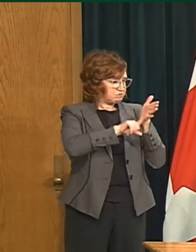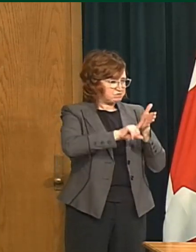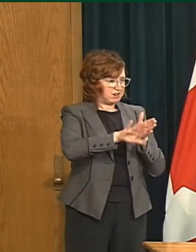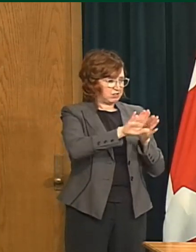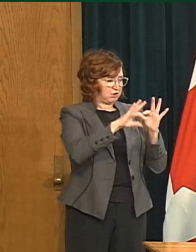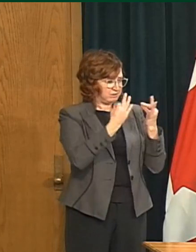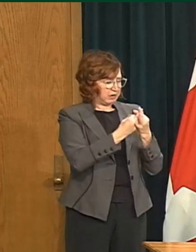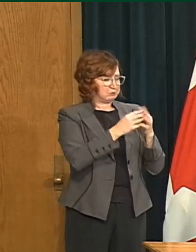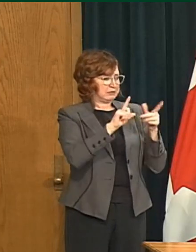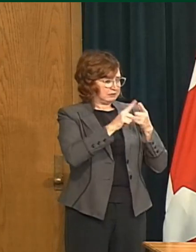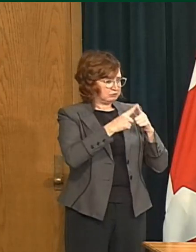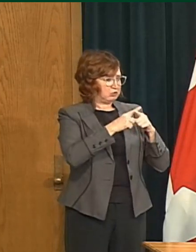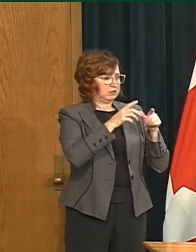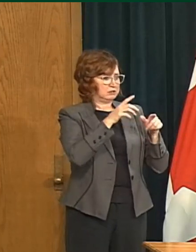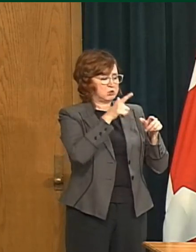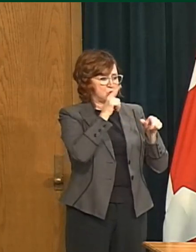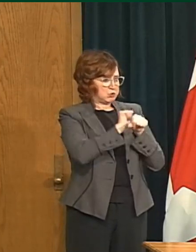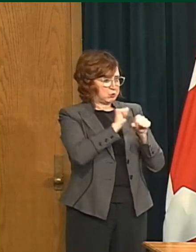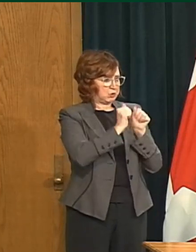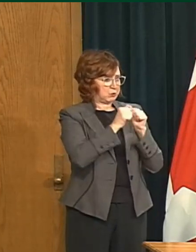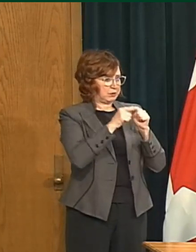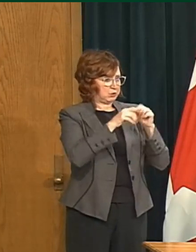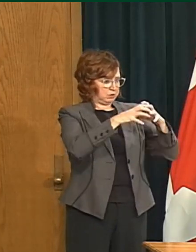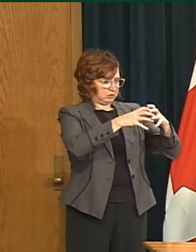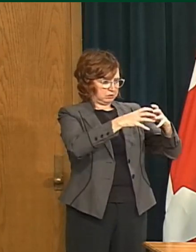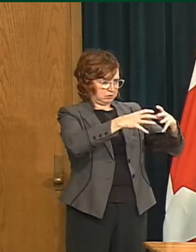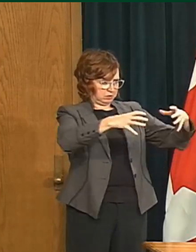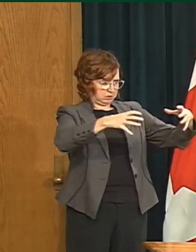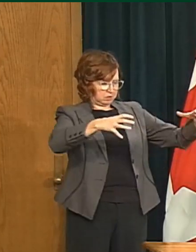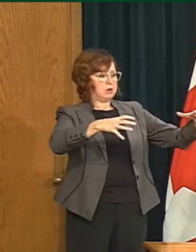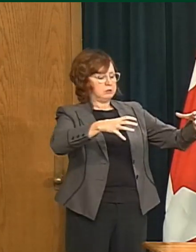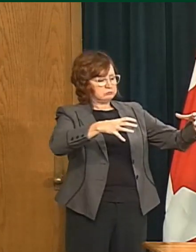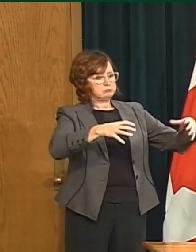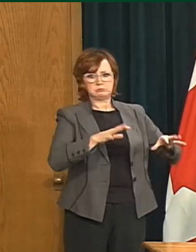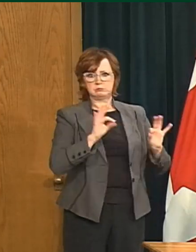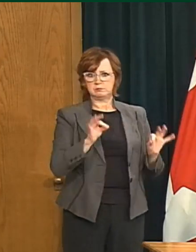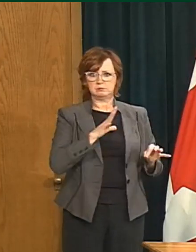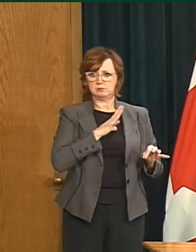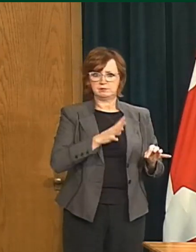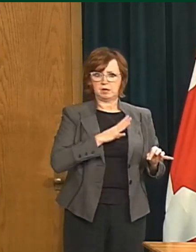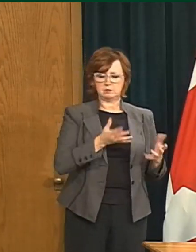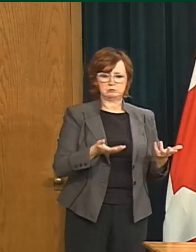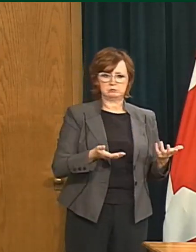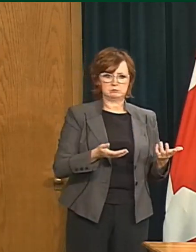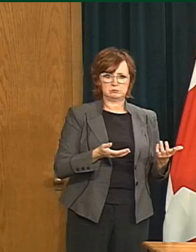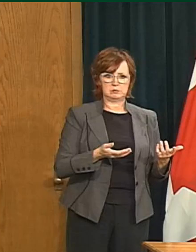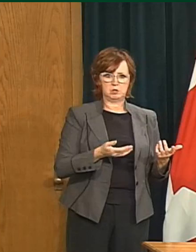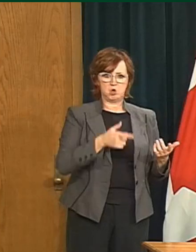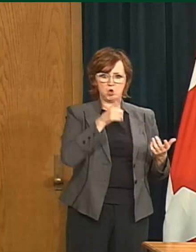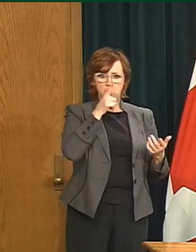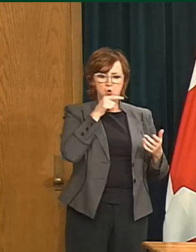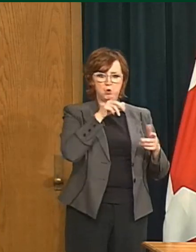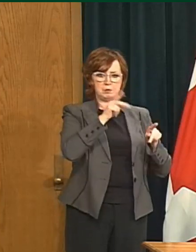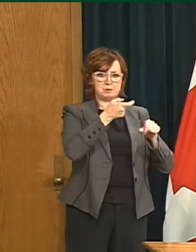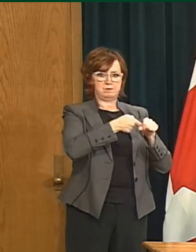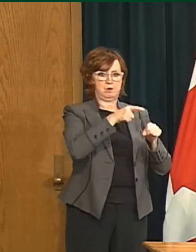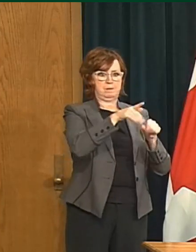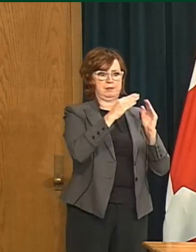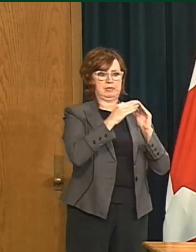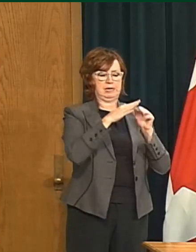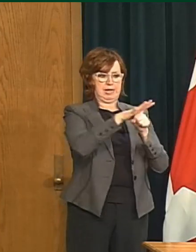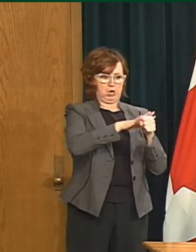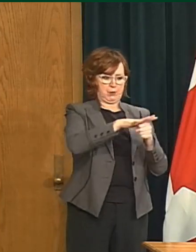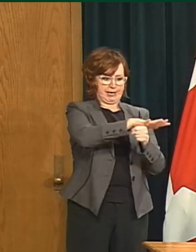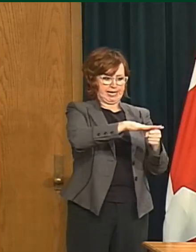And in that sense, the contact tracing is done. It's essential. People who need to know are made aware. If there's an outbreak